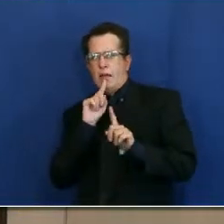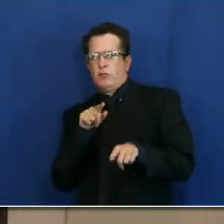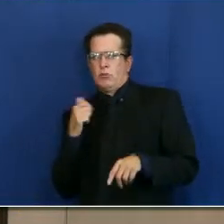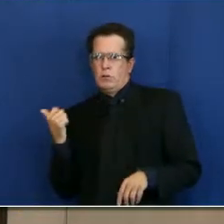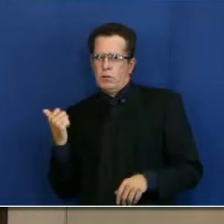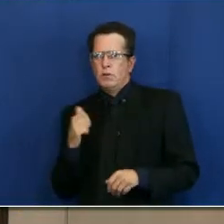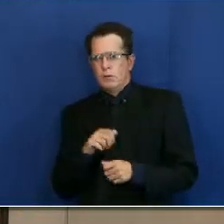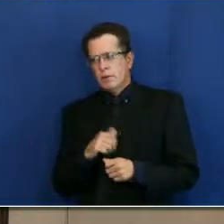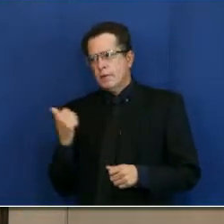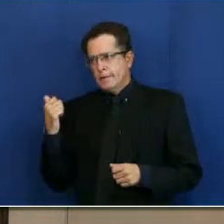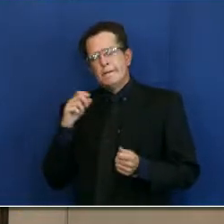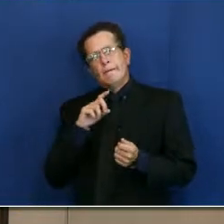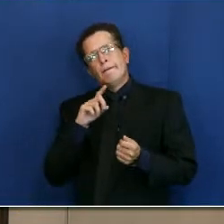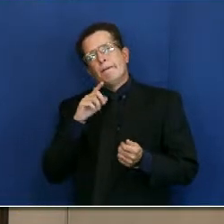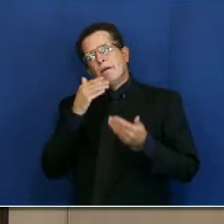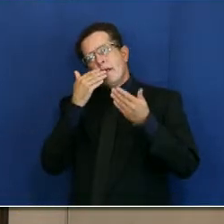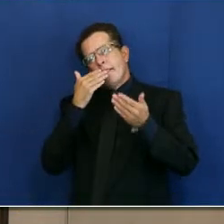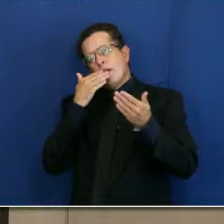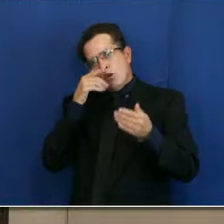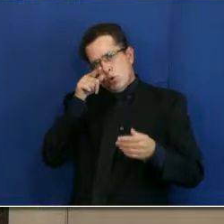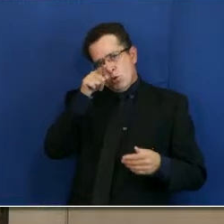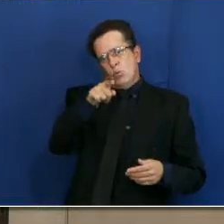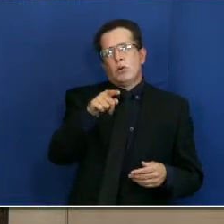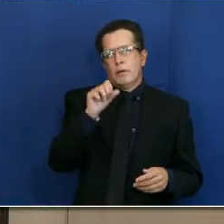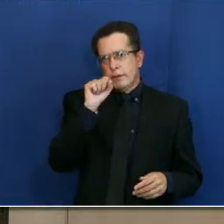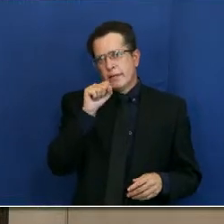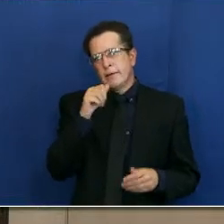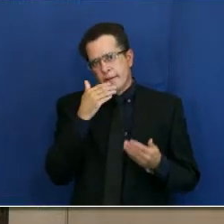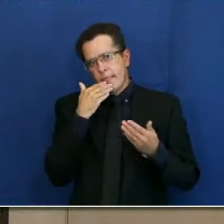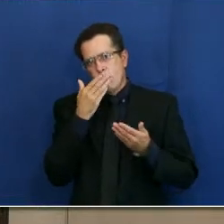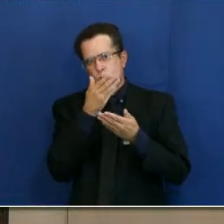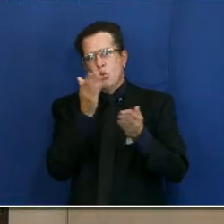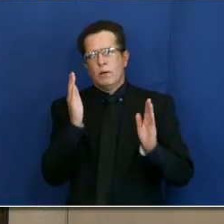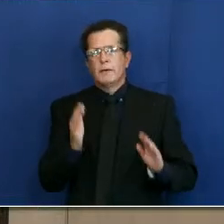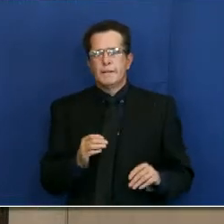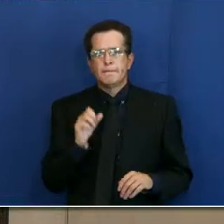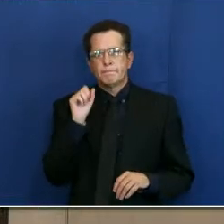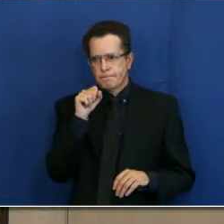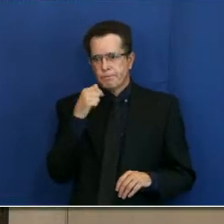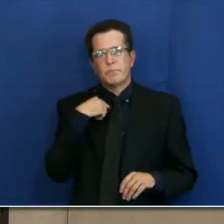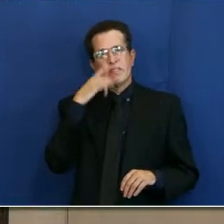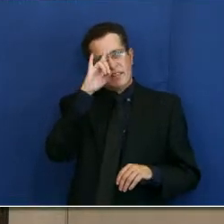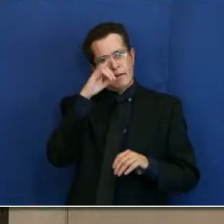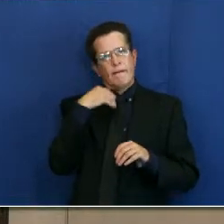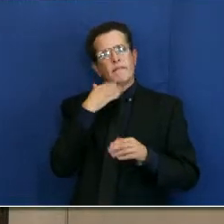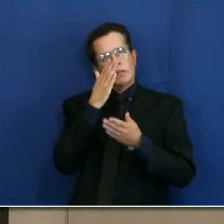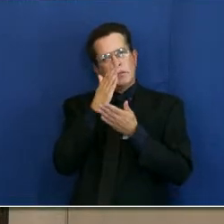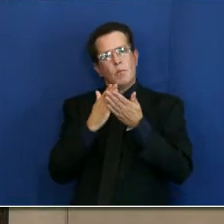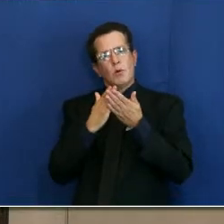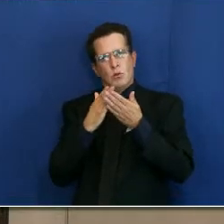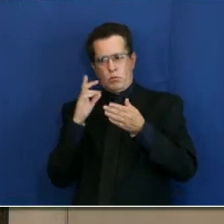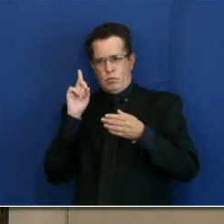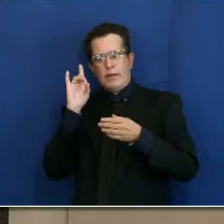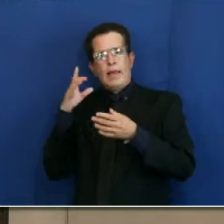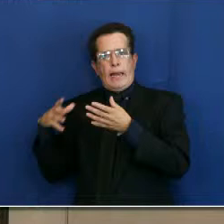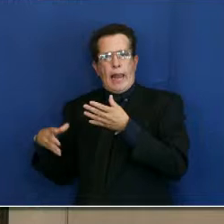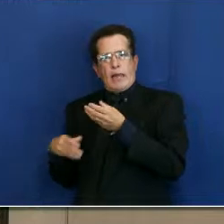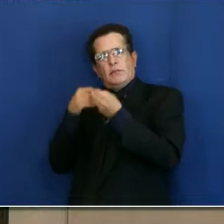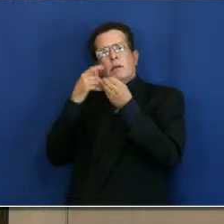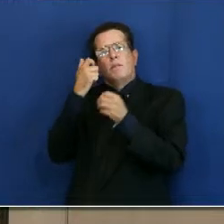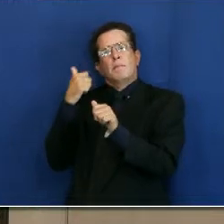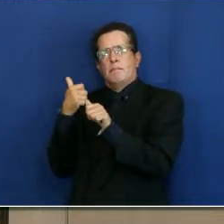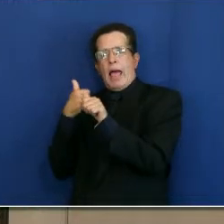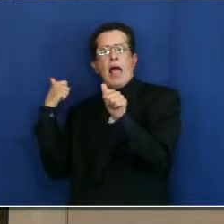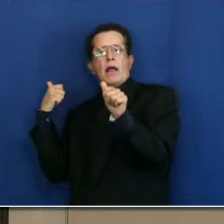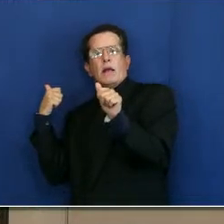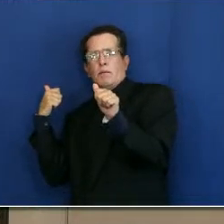I thank you for your question again. We've shared that we had additional cases reported due to the backlog